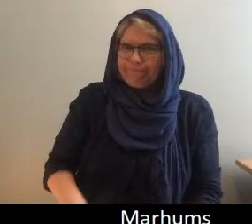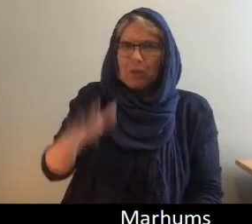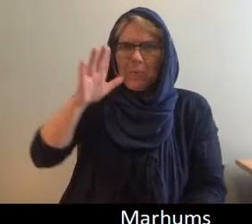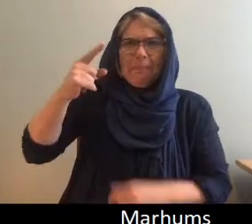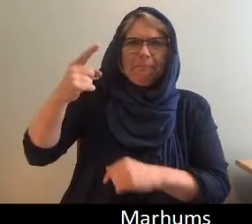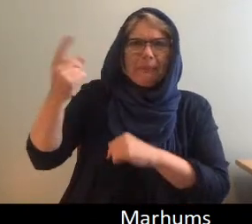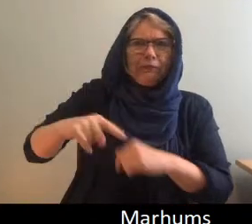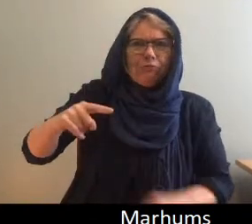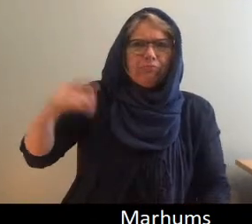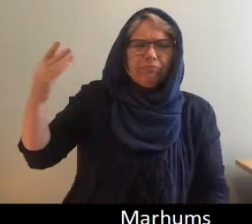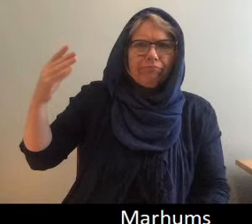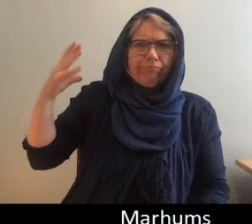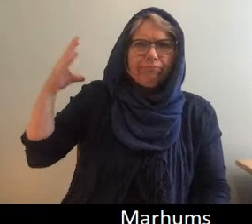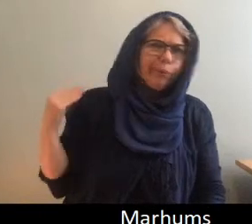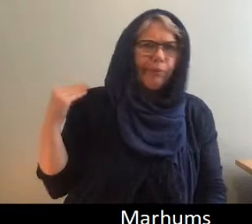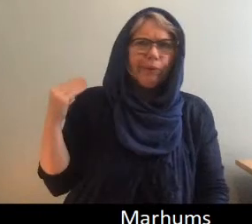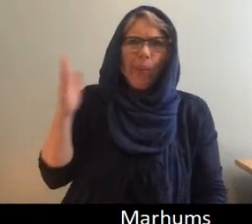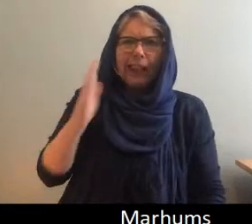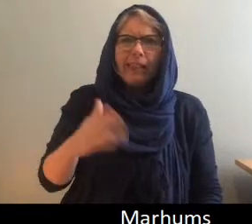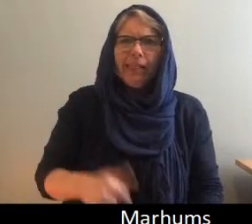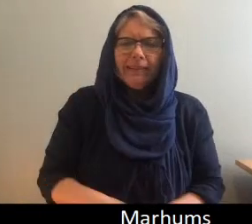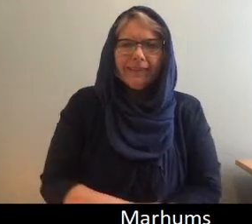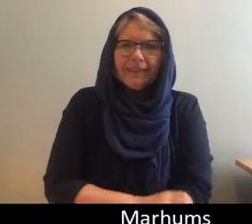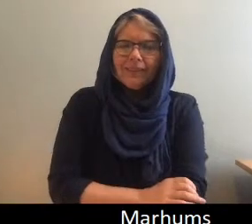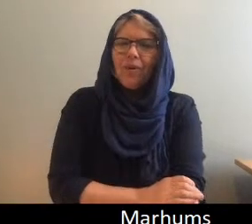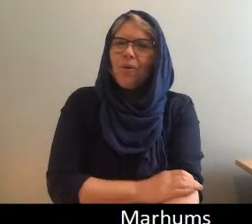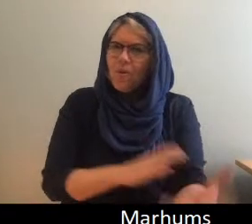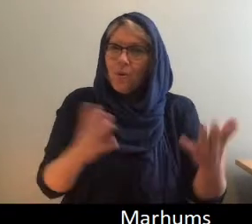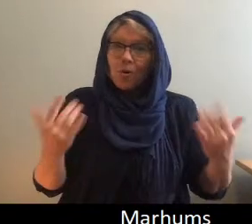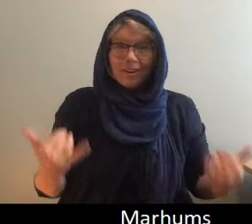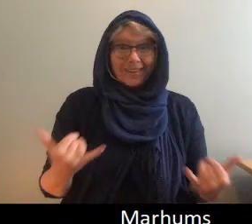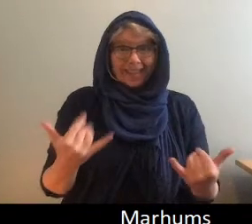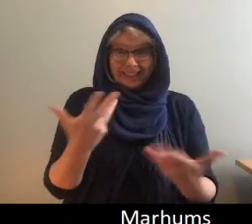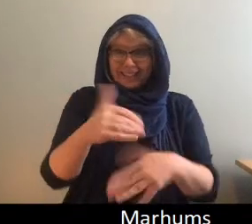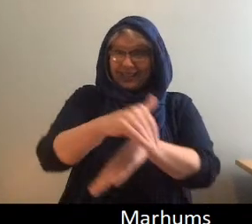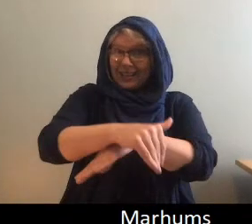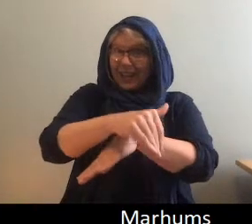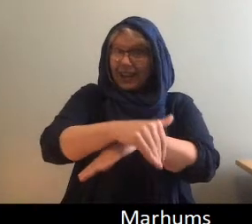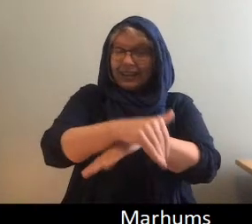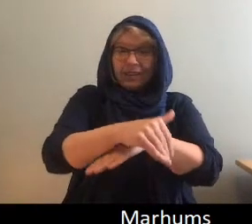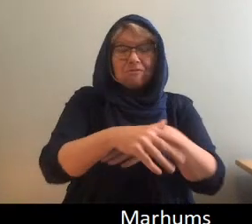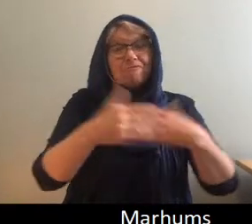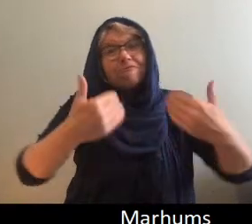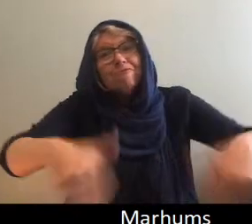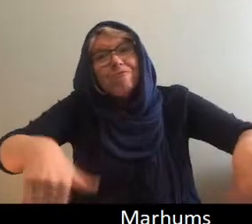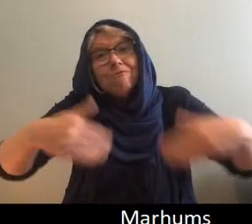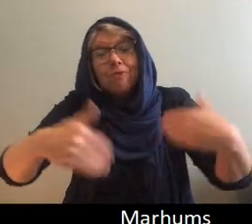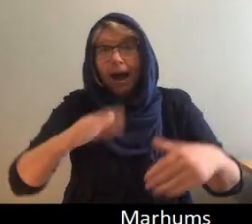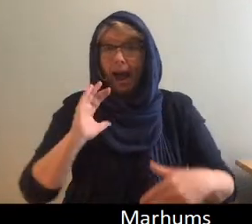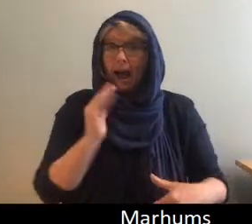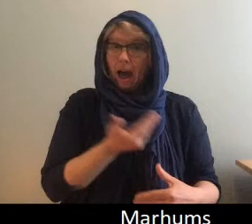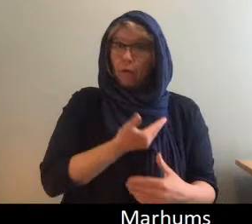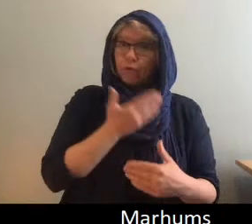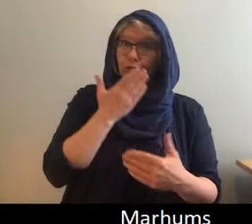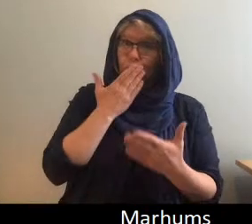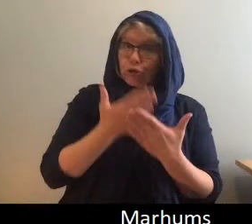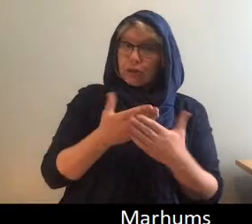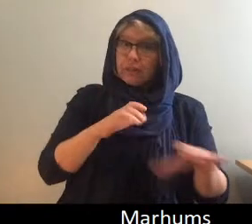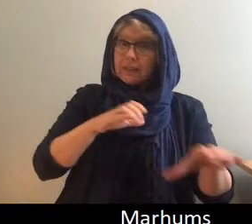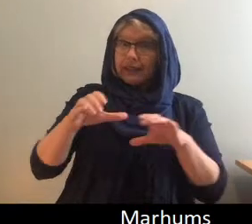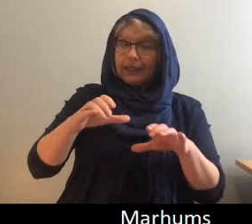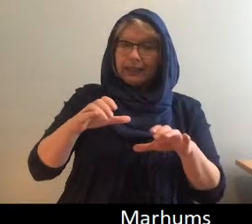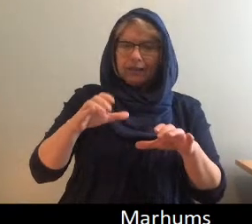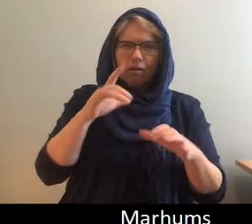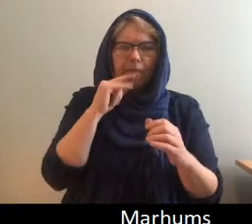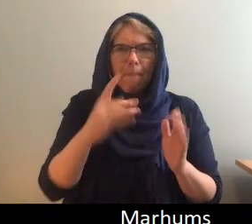Qadr, and to make us closer to Him. And O Allah, those who are ill, cure them from their illnesses. Those who have no offspring, grant them God-fearing good